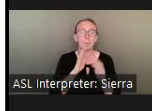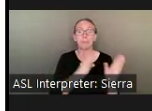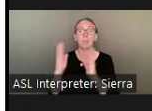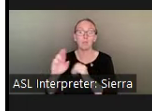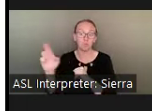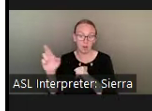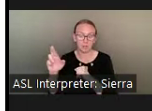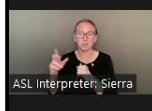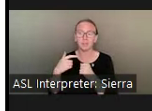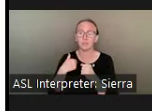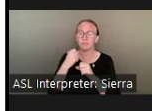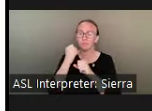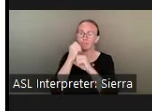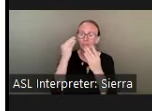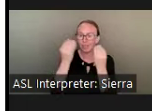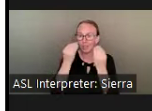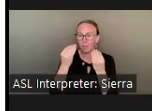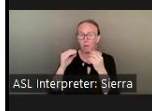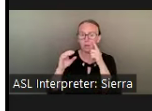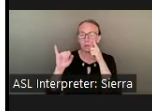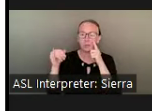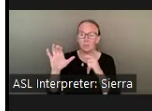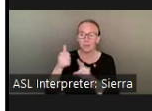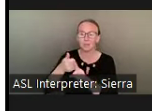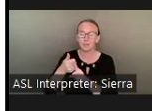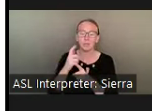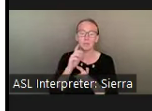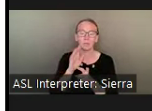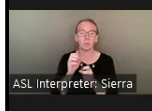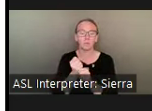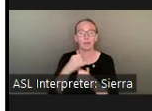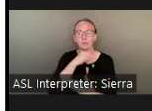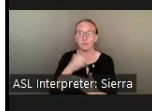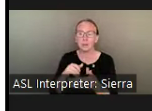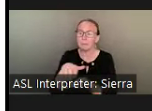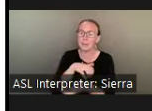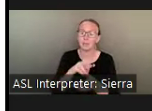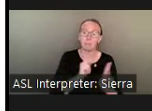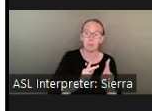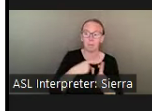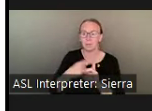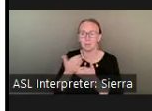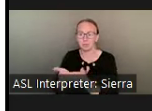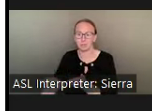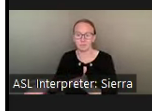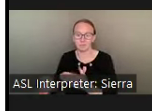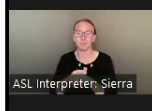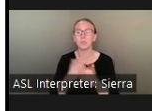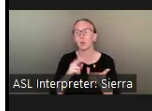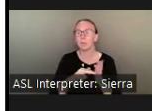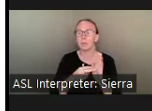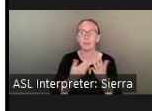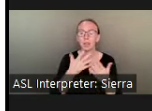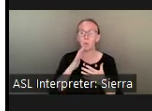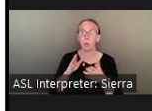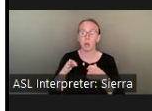these constructions where he would kind of mix people and objects a lot. So there's these constructions where there'd be like a person with like a chair head, or